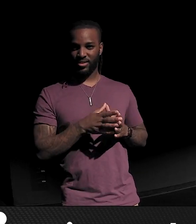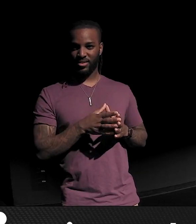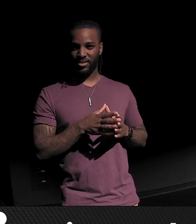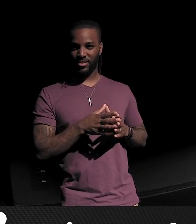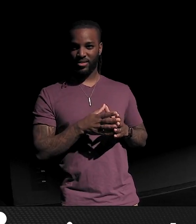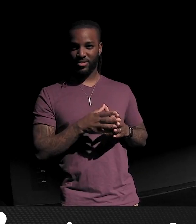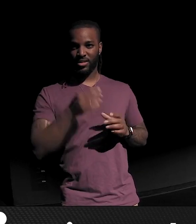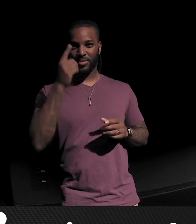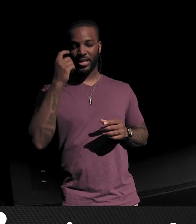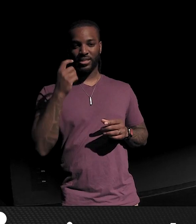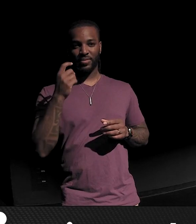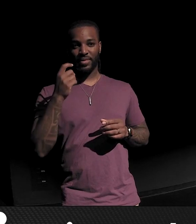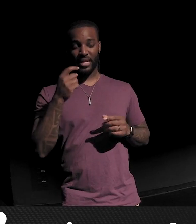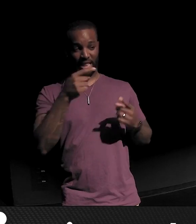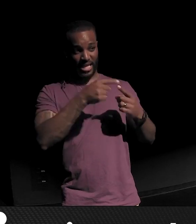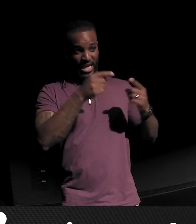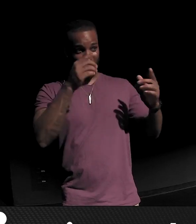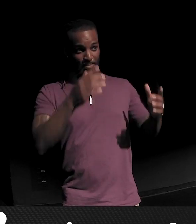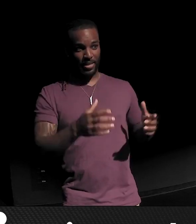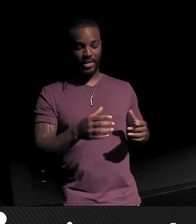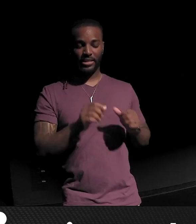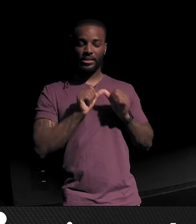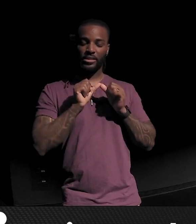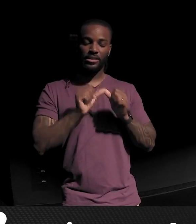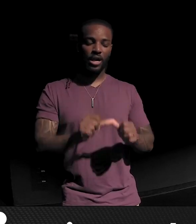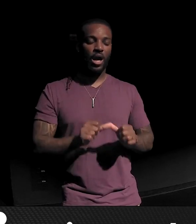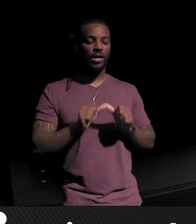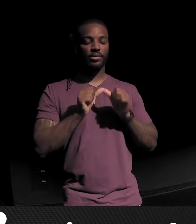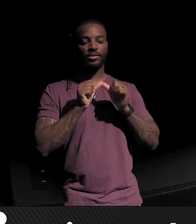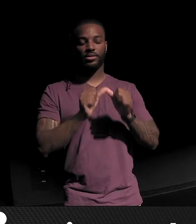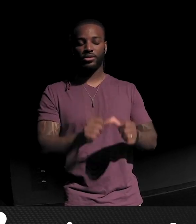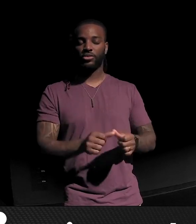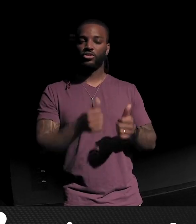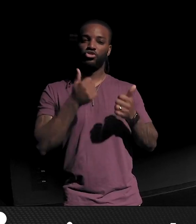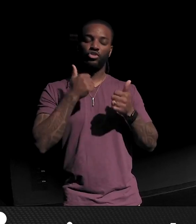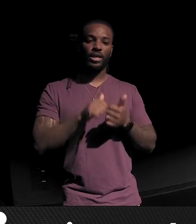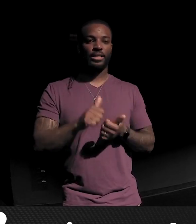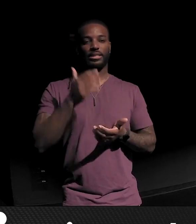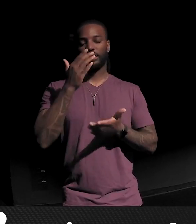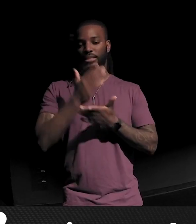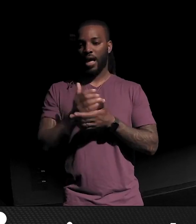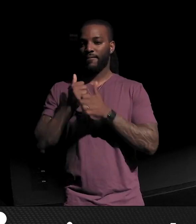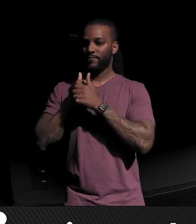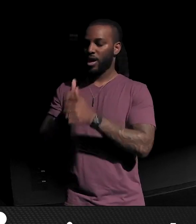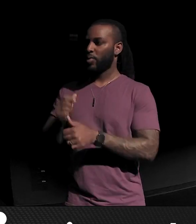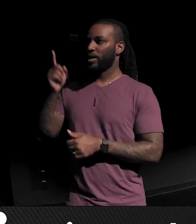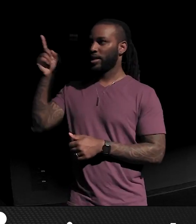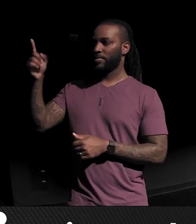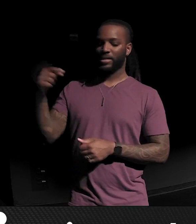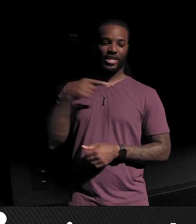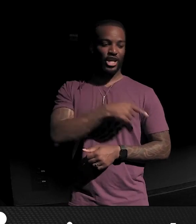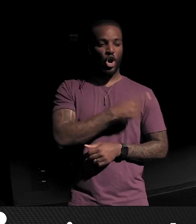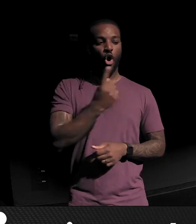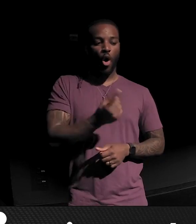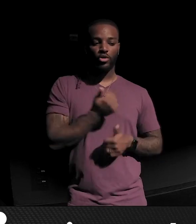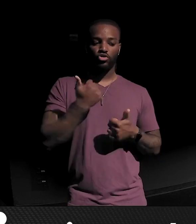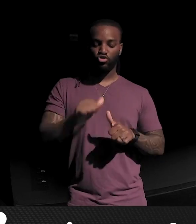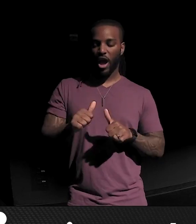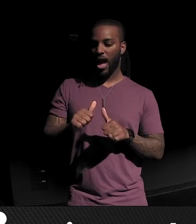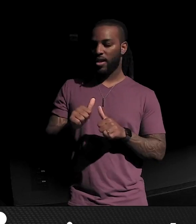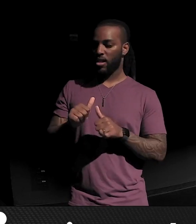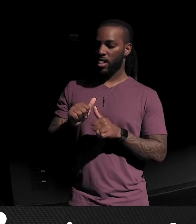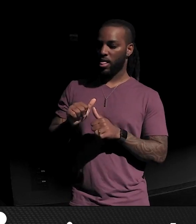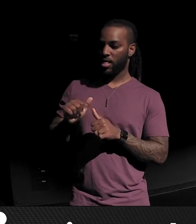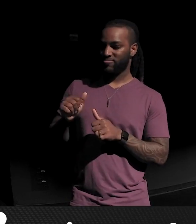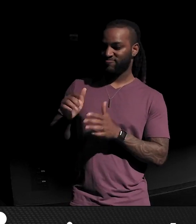Because the enemy is constantly trying to get us to stop following the shepherd. He's always going to try to convince us there is no point